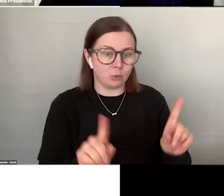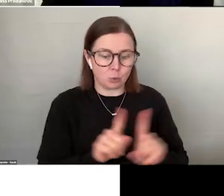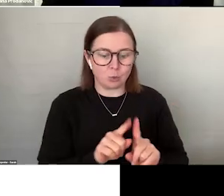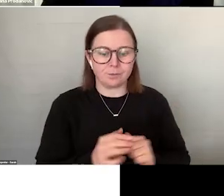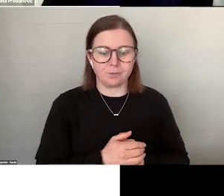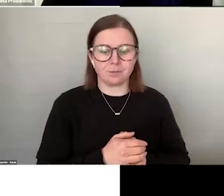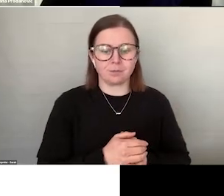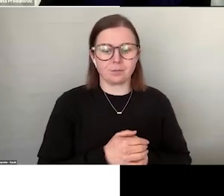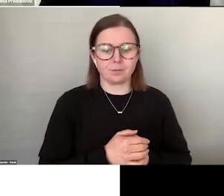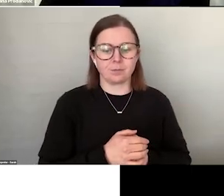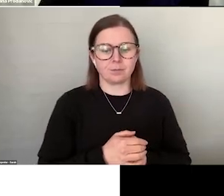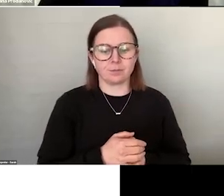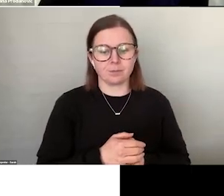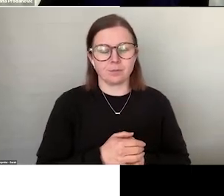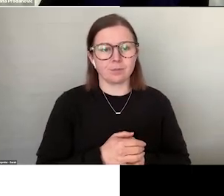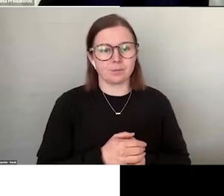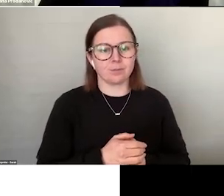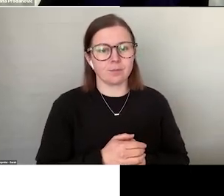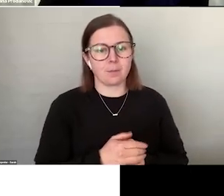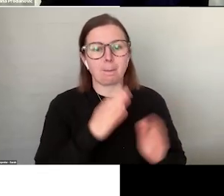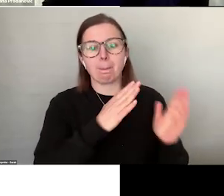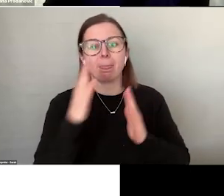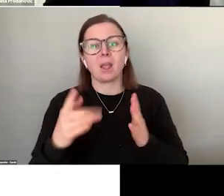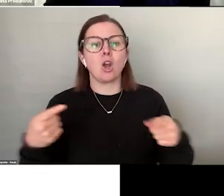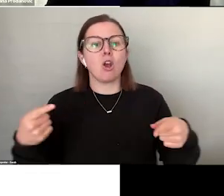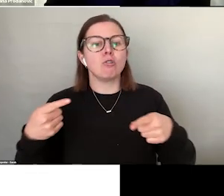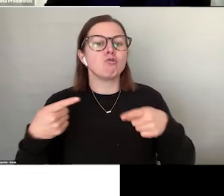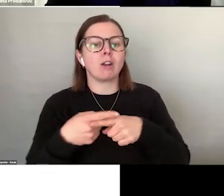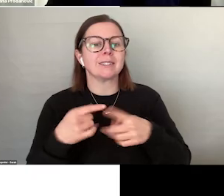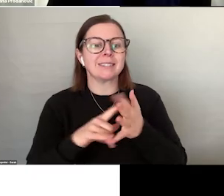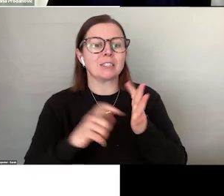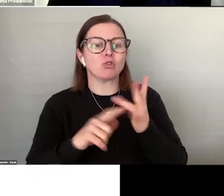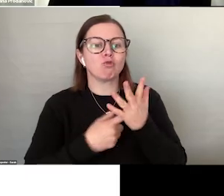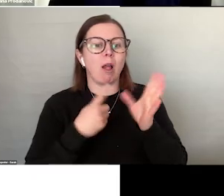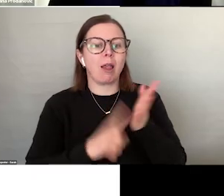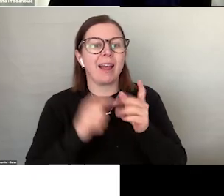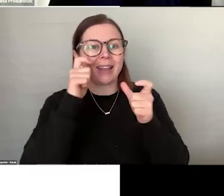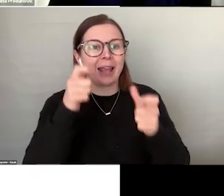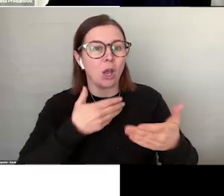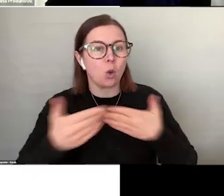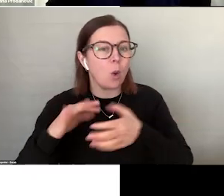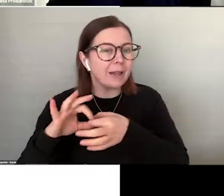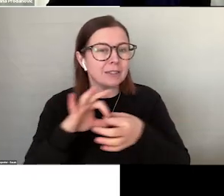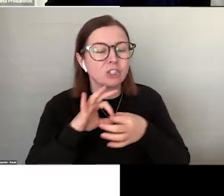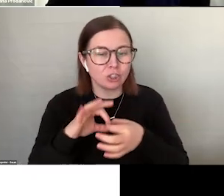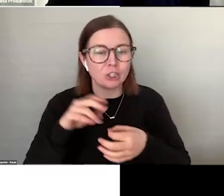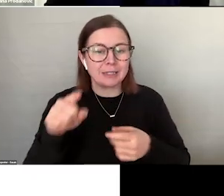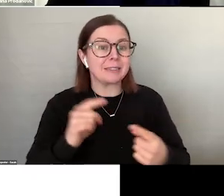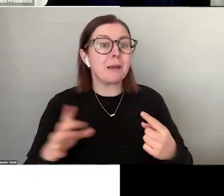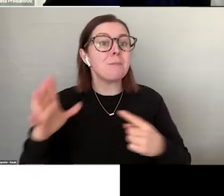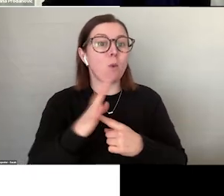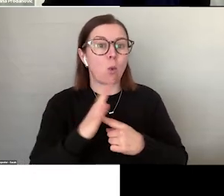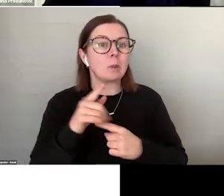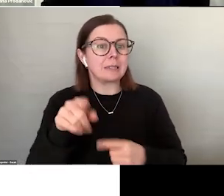And finally, we found cross-sectoral care coordination to be another important component within the models of